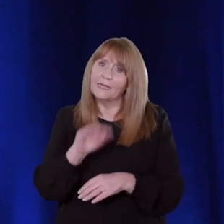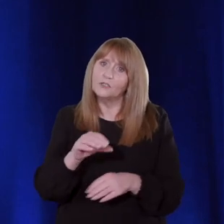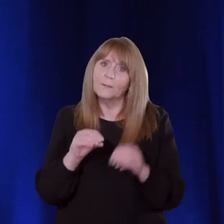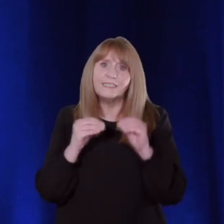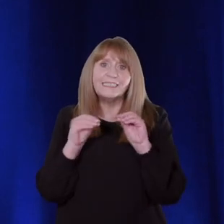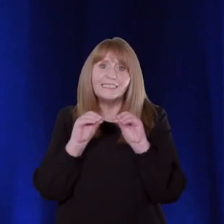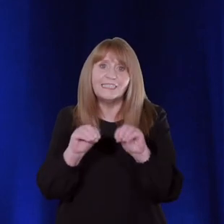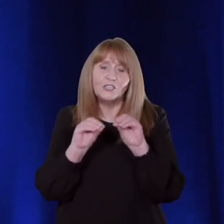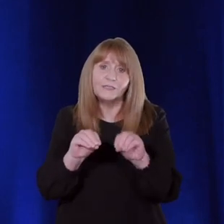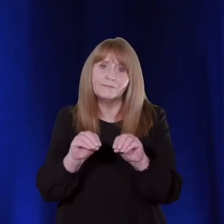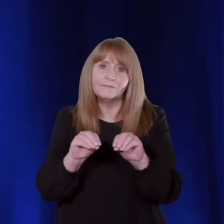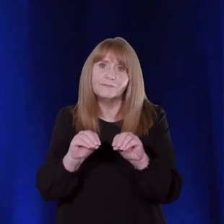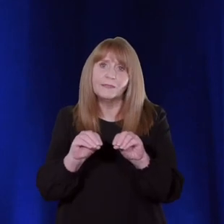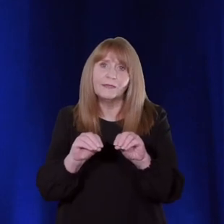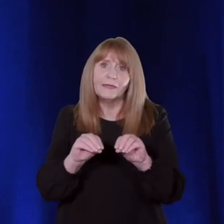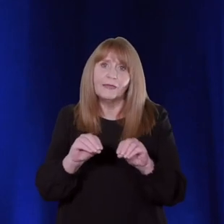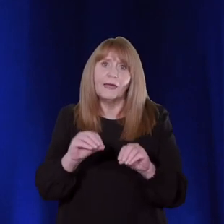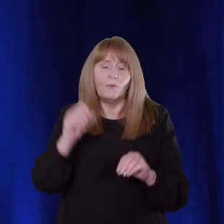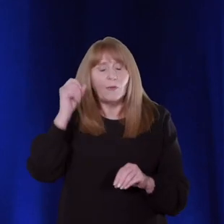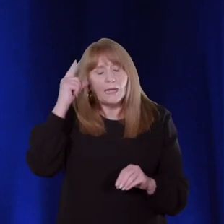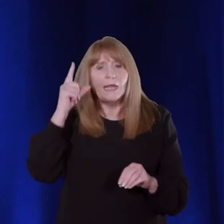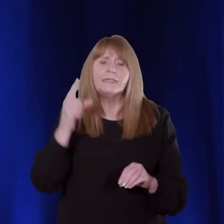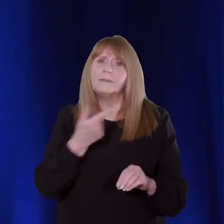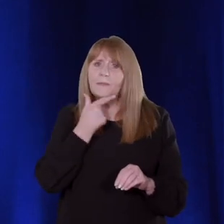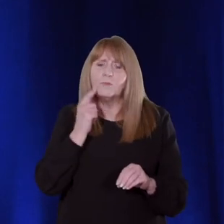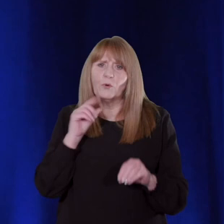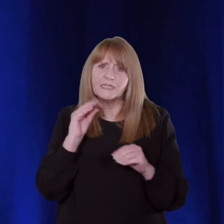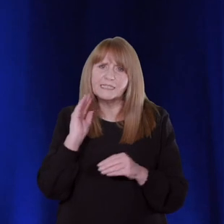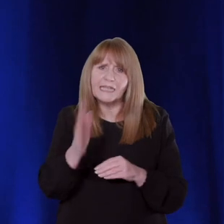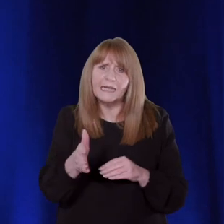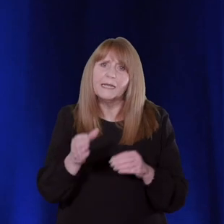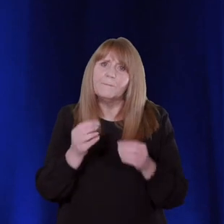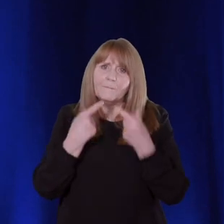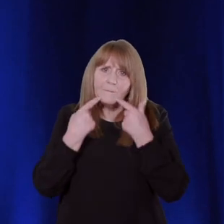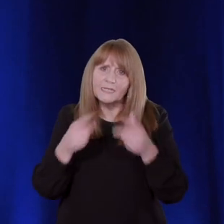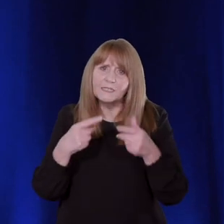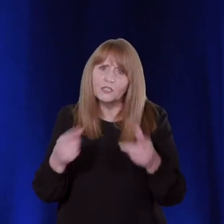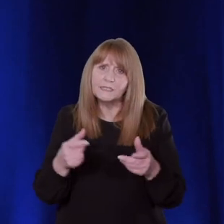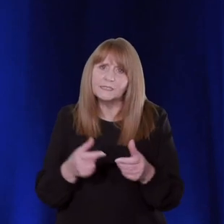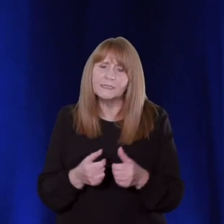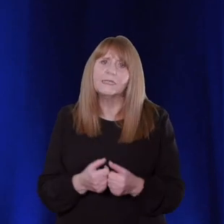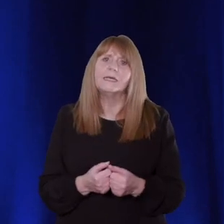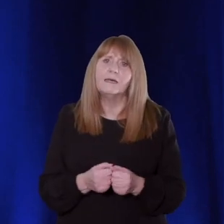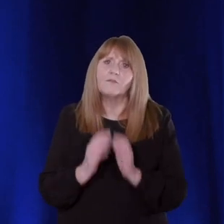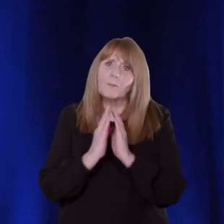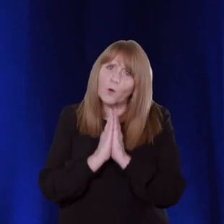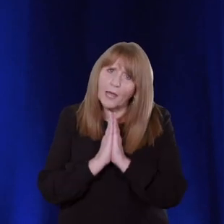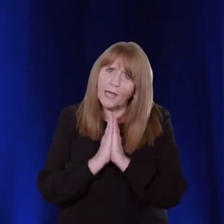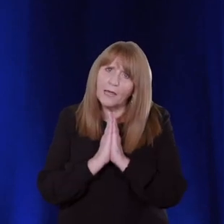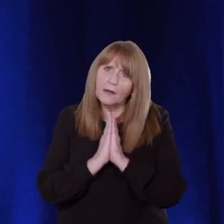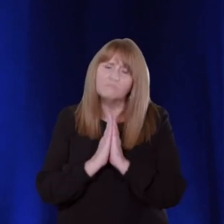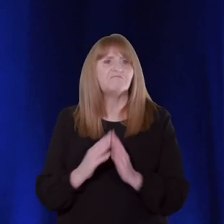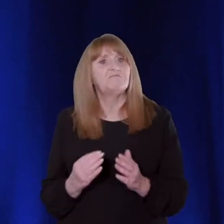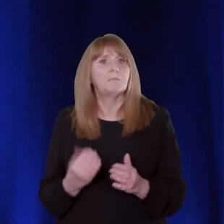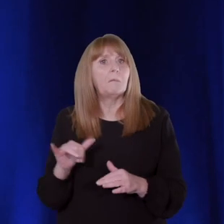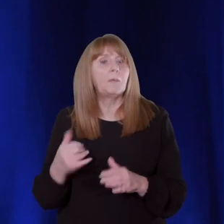messages that you're sending. And we're hearing of people healed of cancer. We're hearing of people getting the new job that they so needed. So if you've got